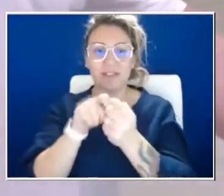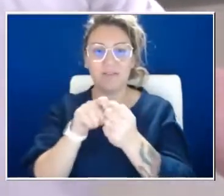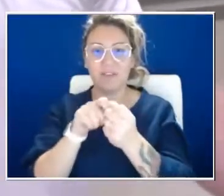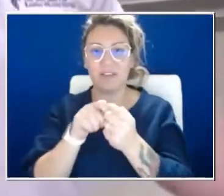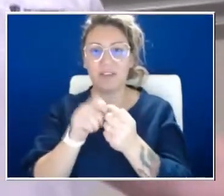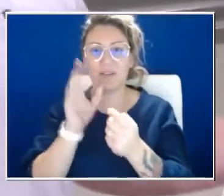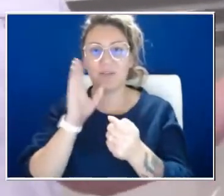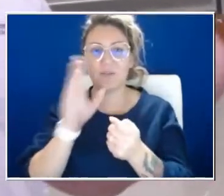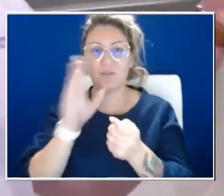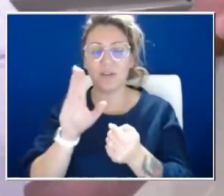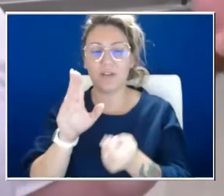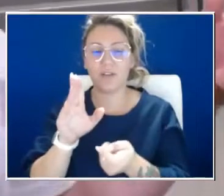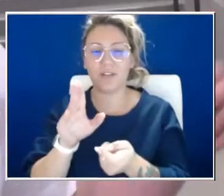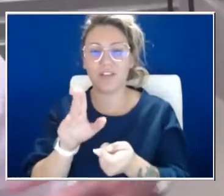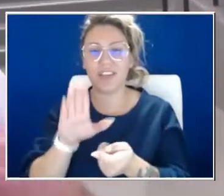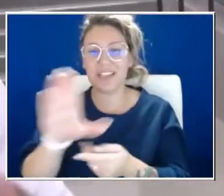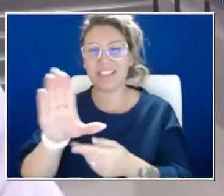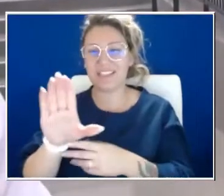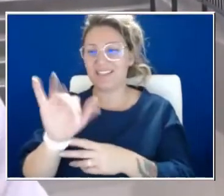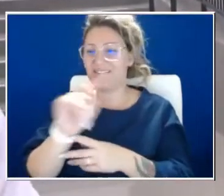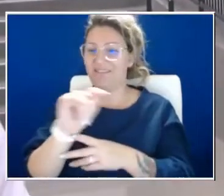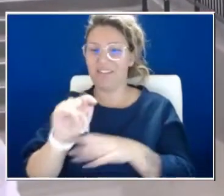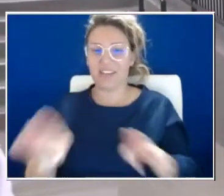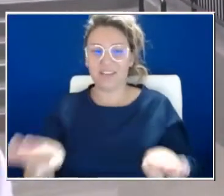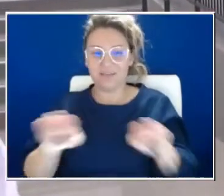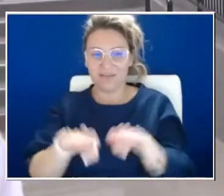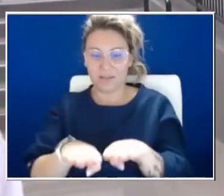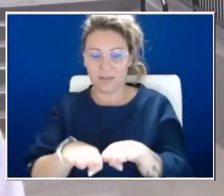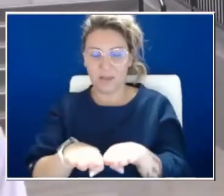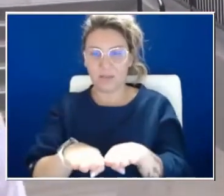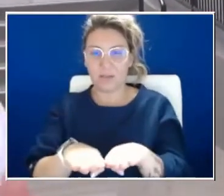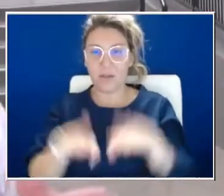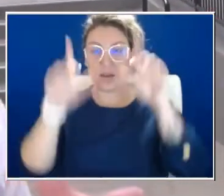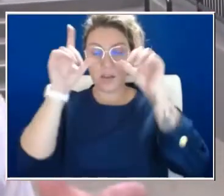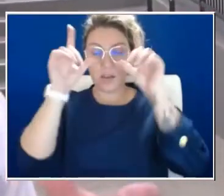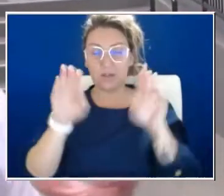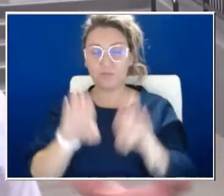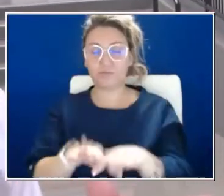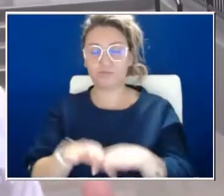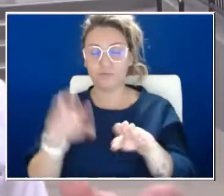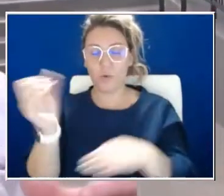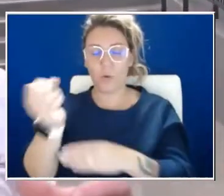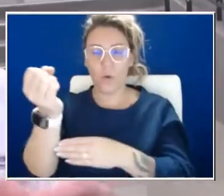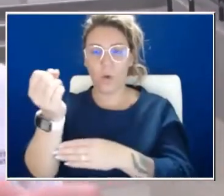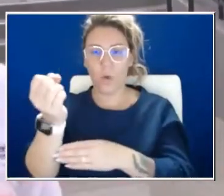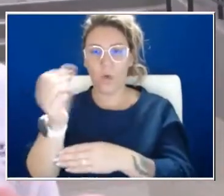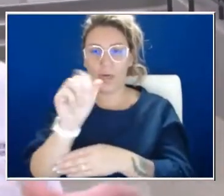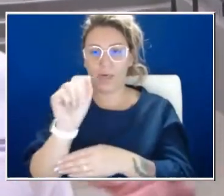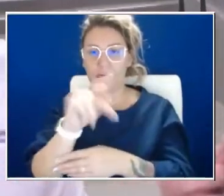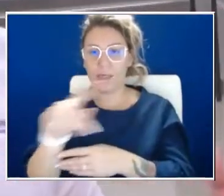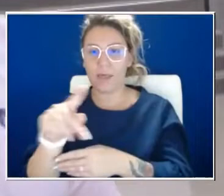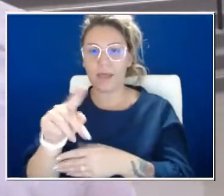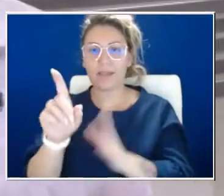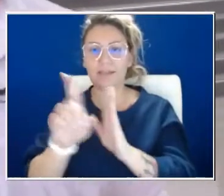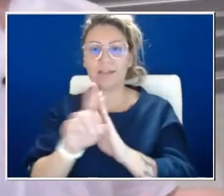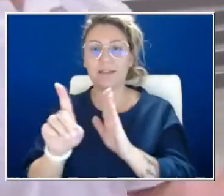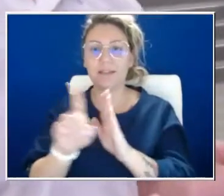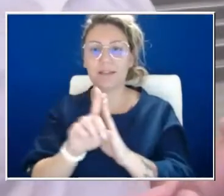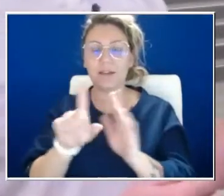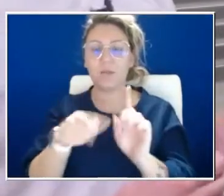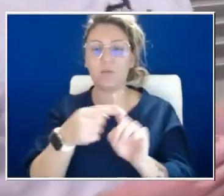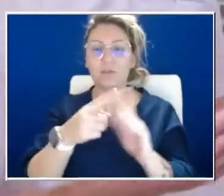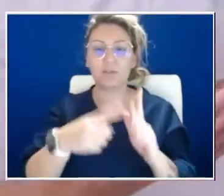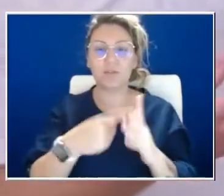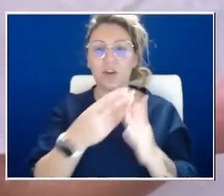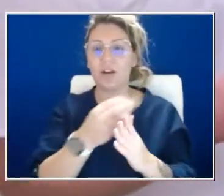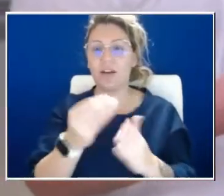feet together, eyes closed, and he's going to hold that position. And the application is going to ding to tell him when to start and when to stop.